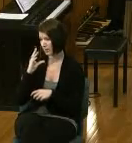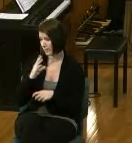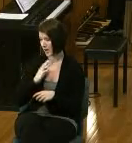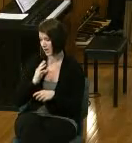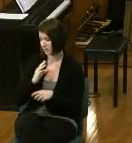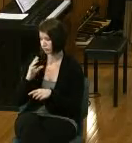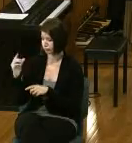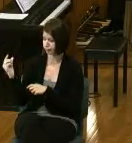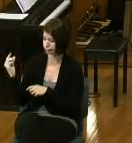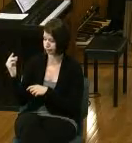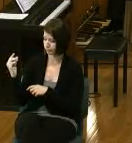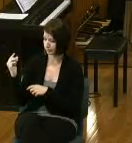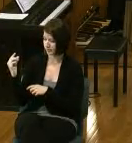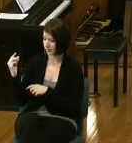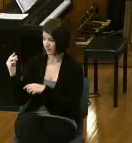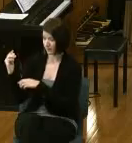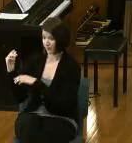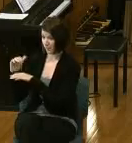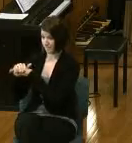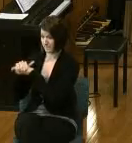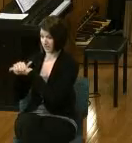England to the United States